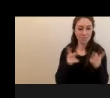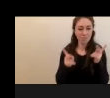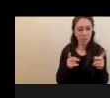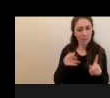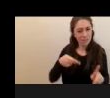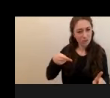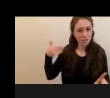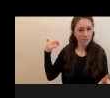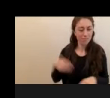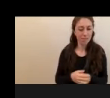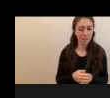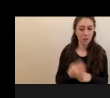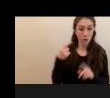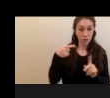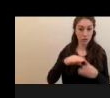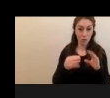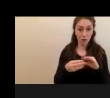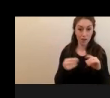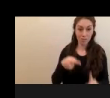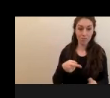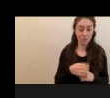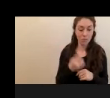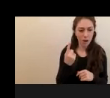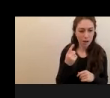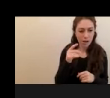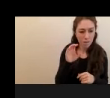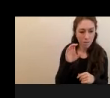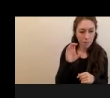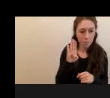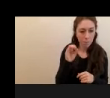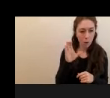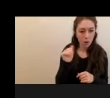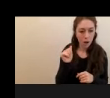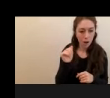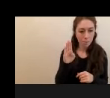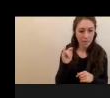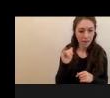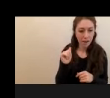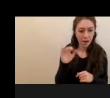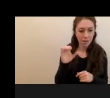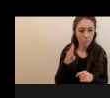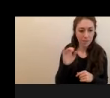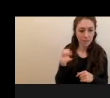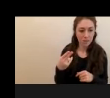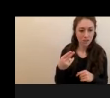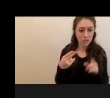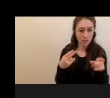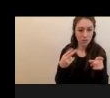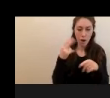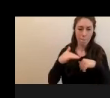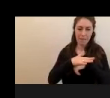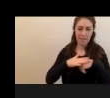in particular is the story of Boca Chica Beach, which is where SpaceX is currently located. And it's a beach that